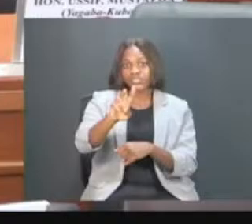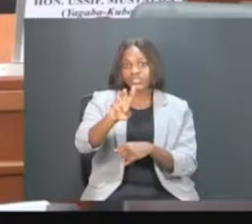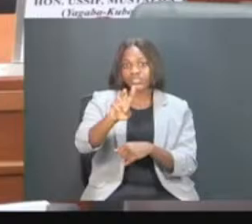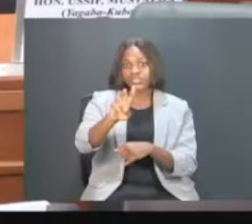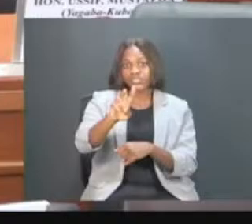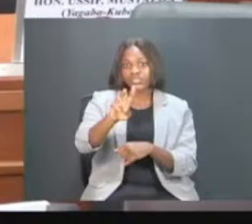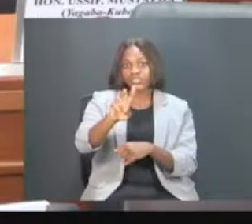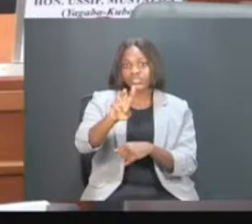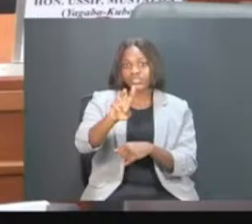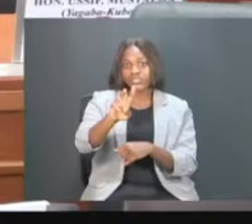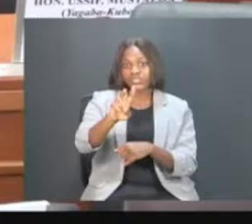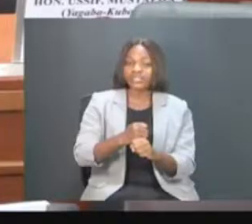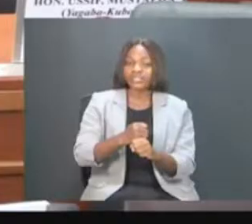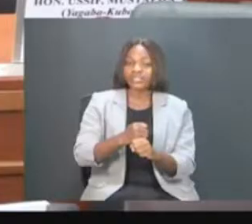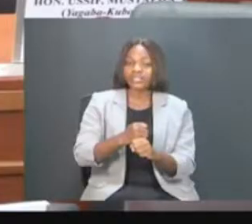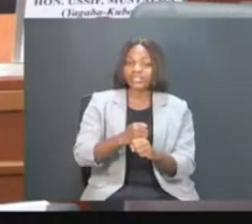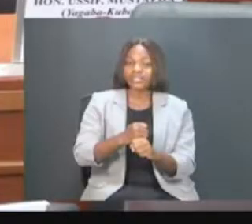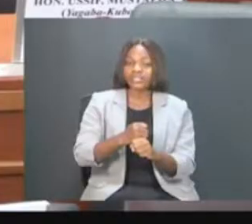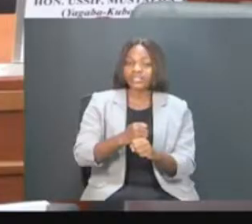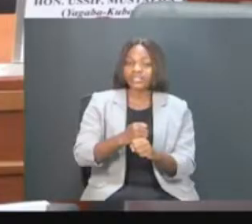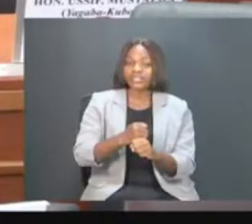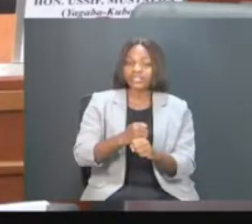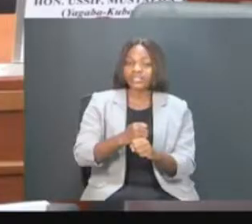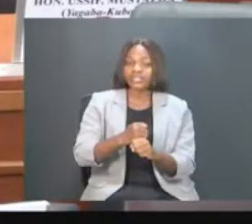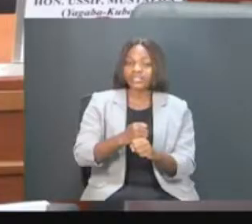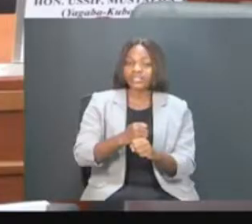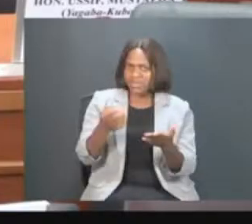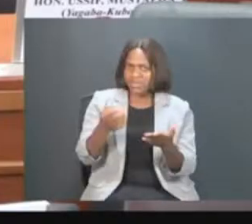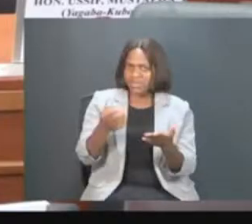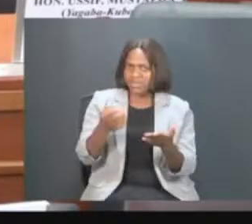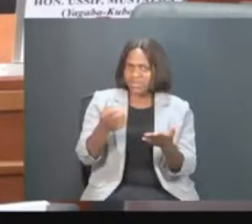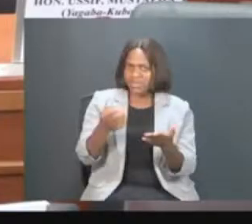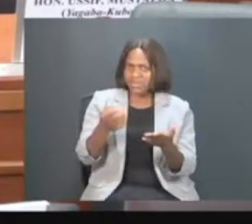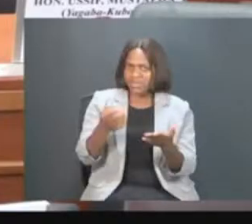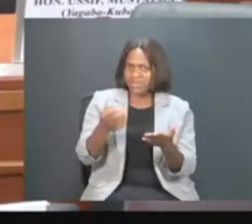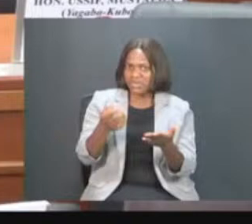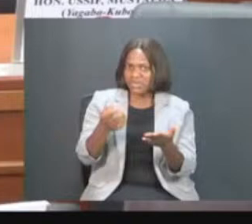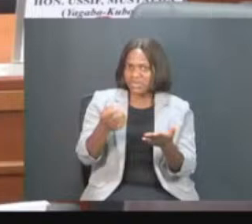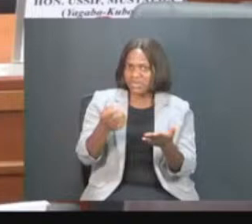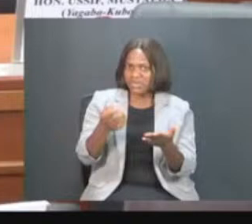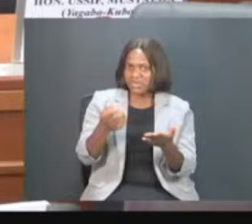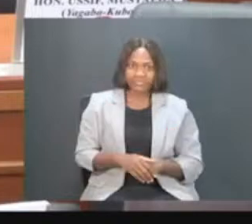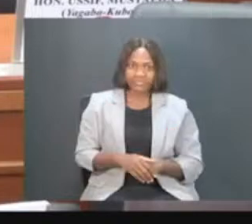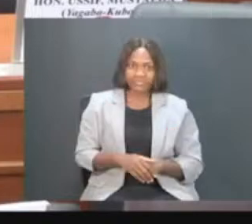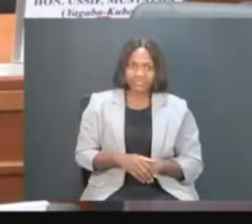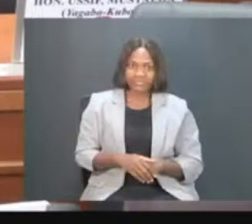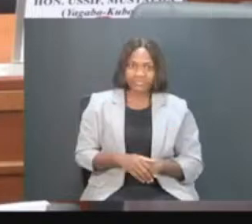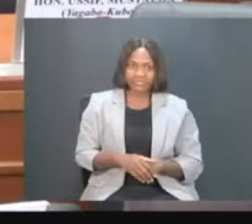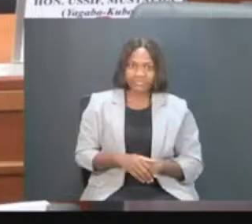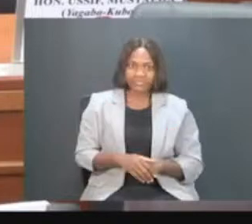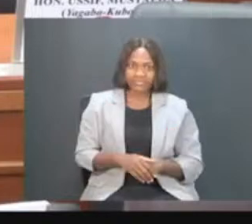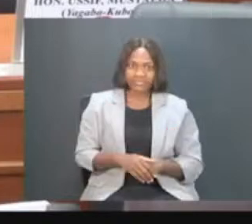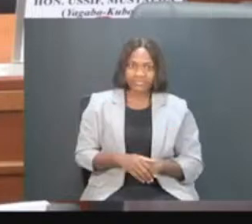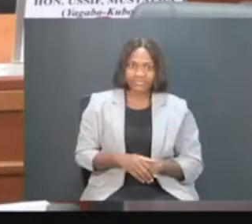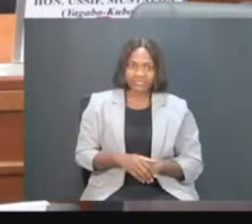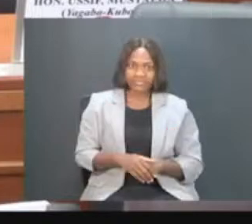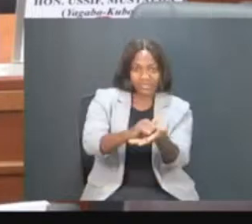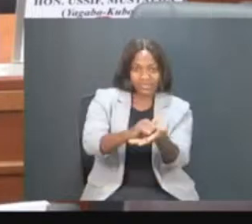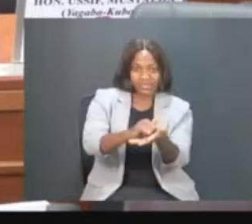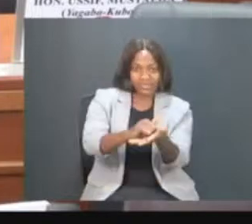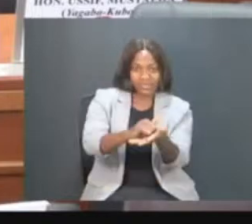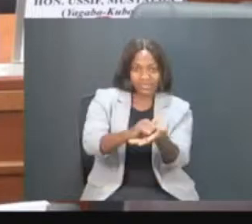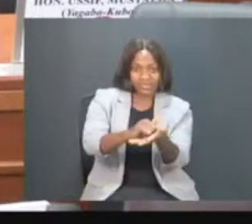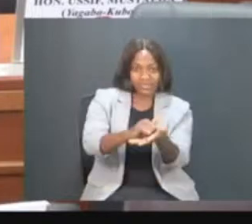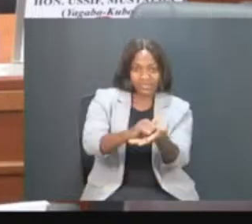report of the NDPC. They didn't require an authority to do this. The